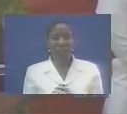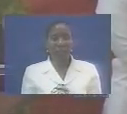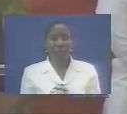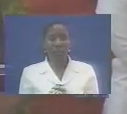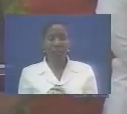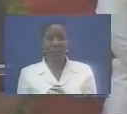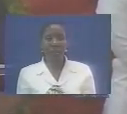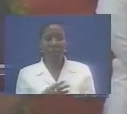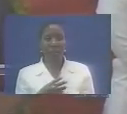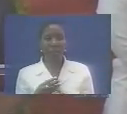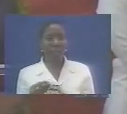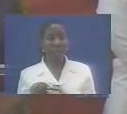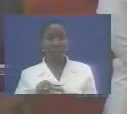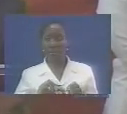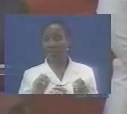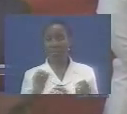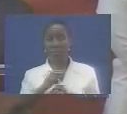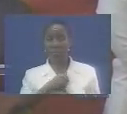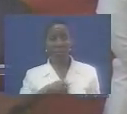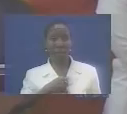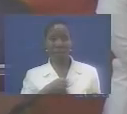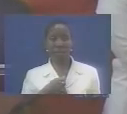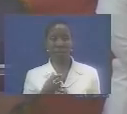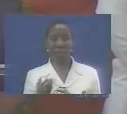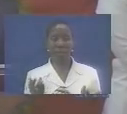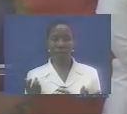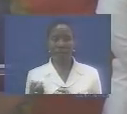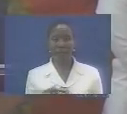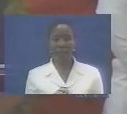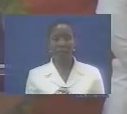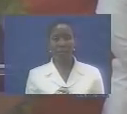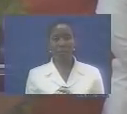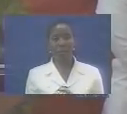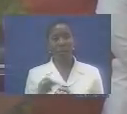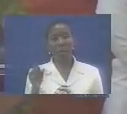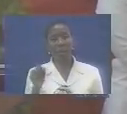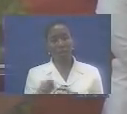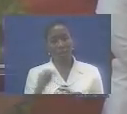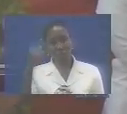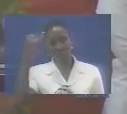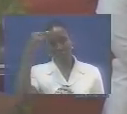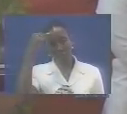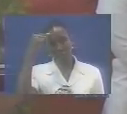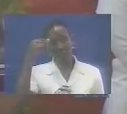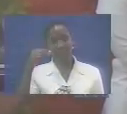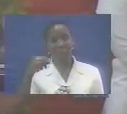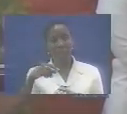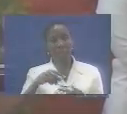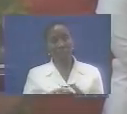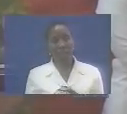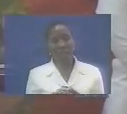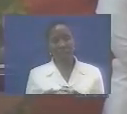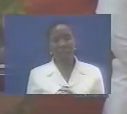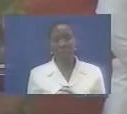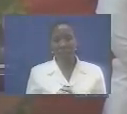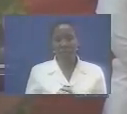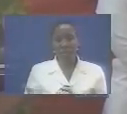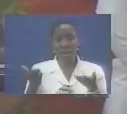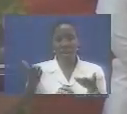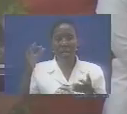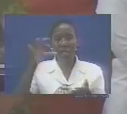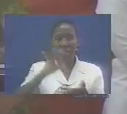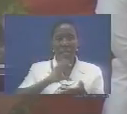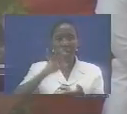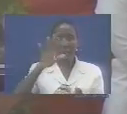And no apologies came in. Consequently, Mr. Speaker, government resorted to raising $95.5